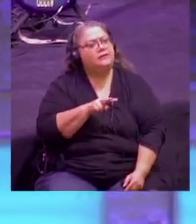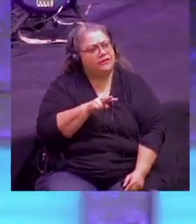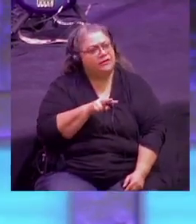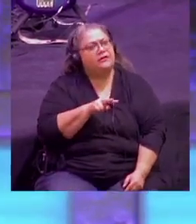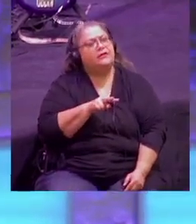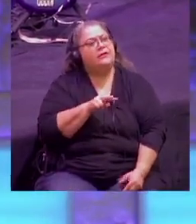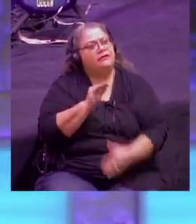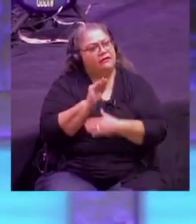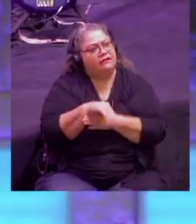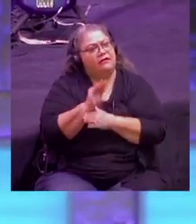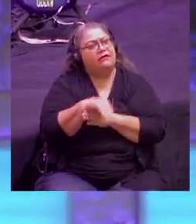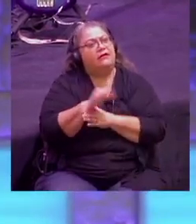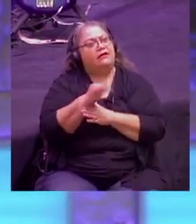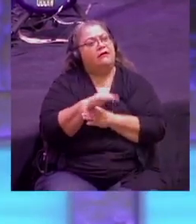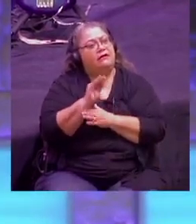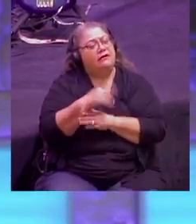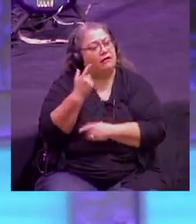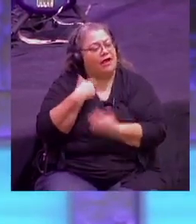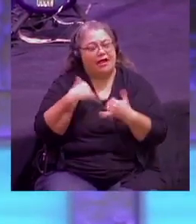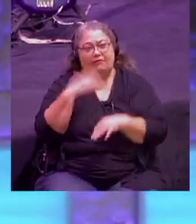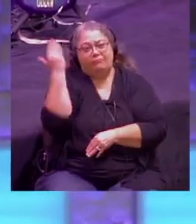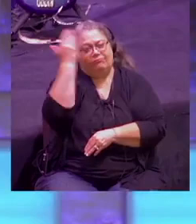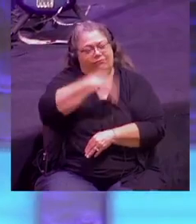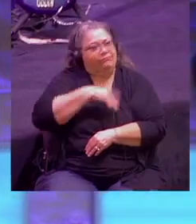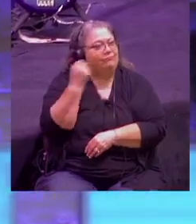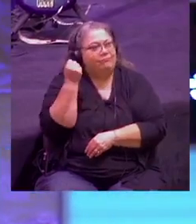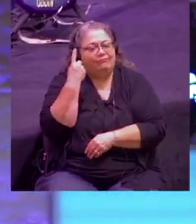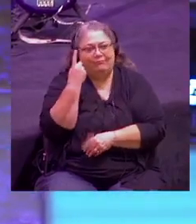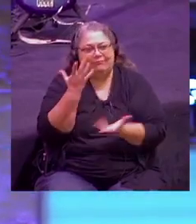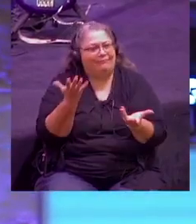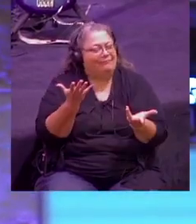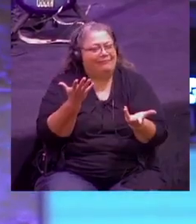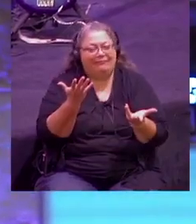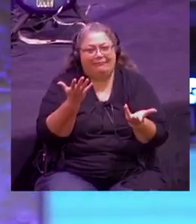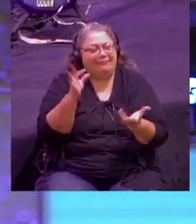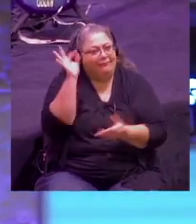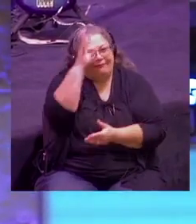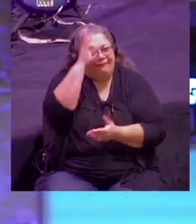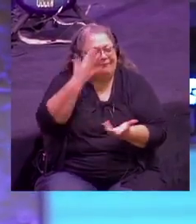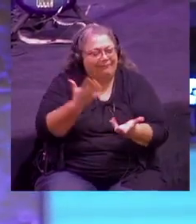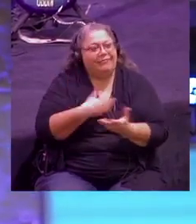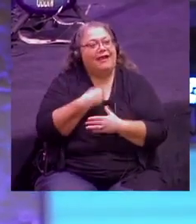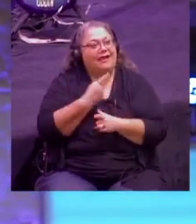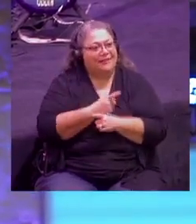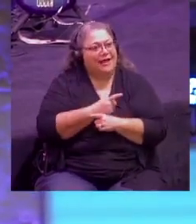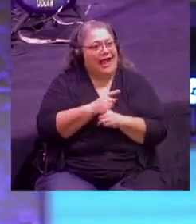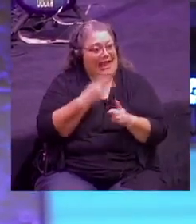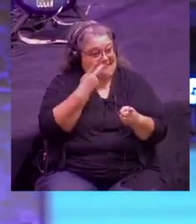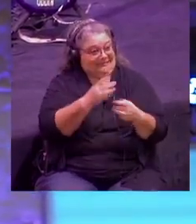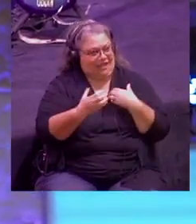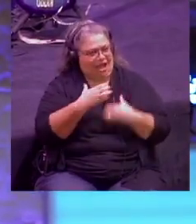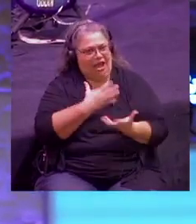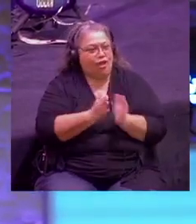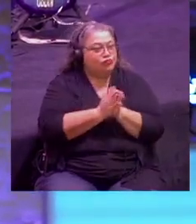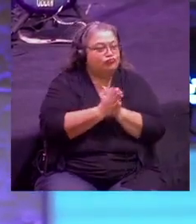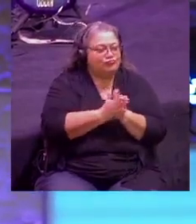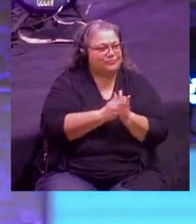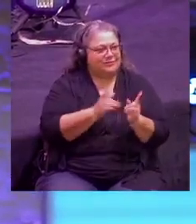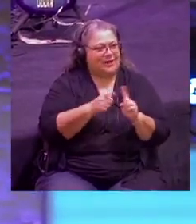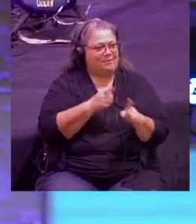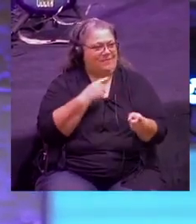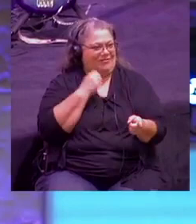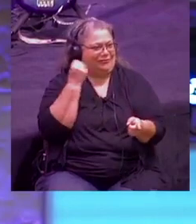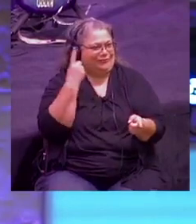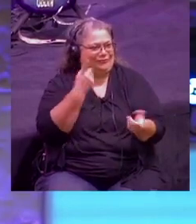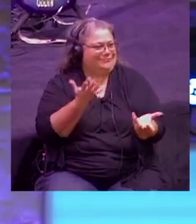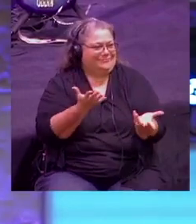can't communicate with me. And until we become sensitive to the language of the Holy Spirit, to the voice of the Holy